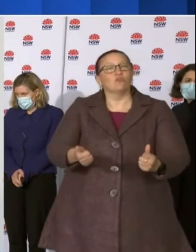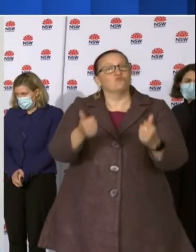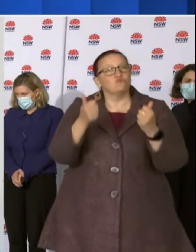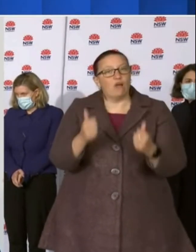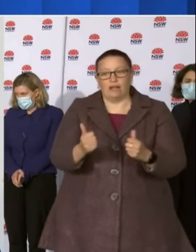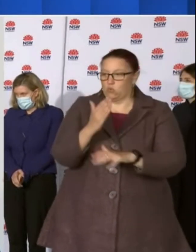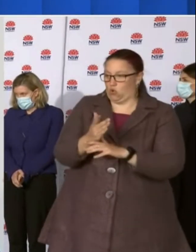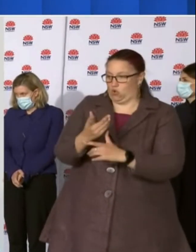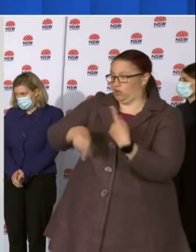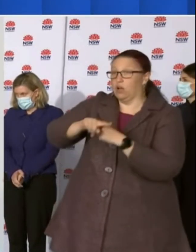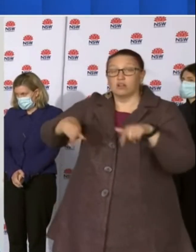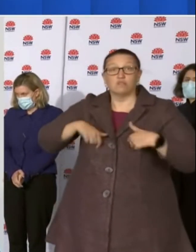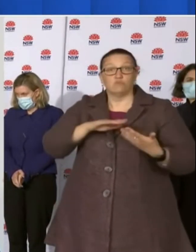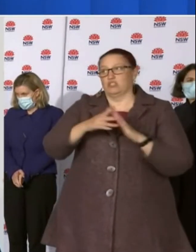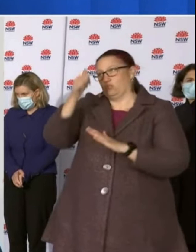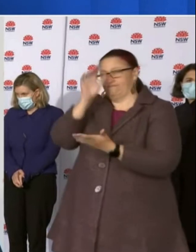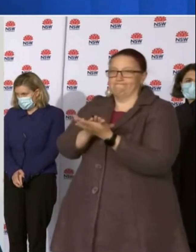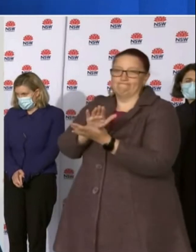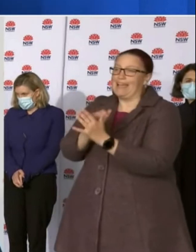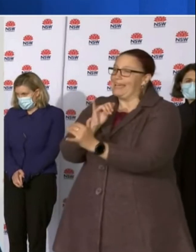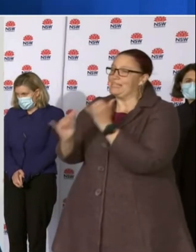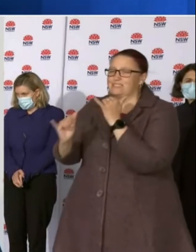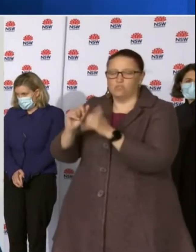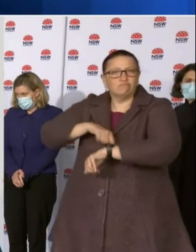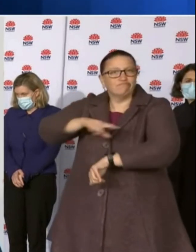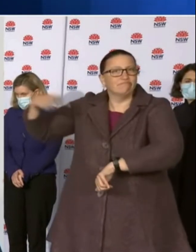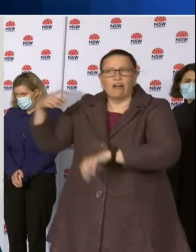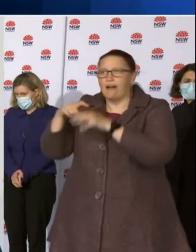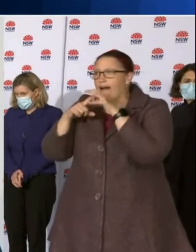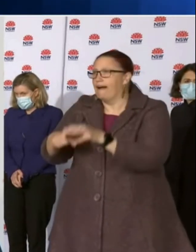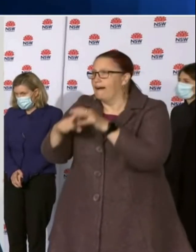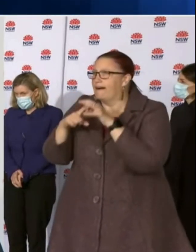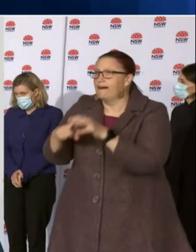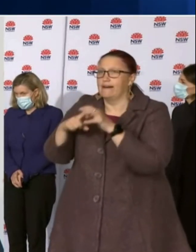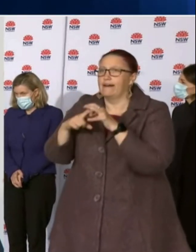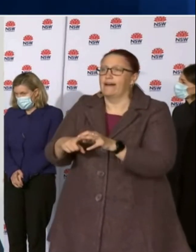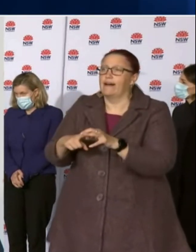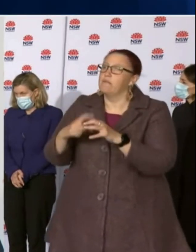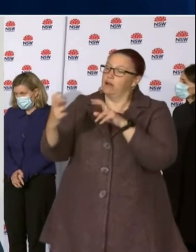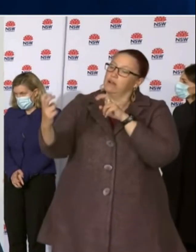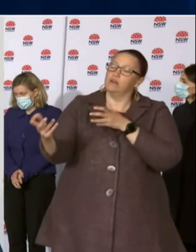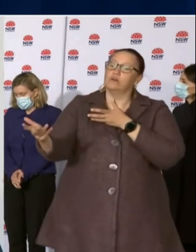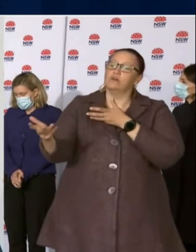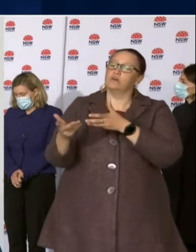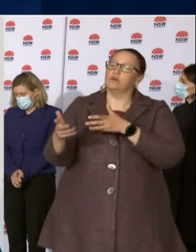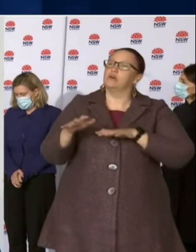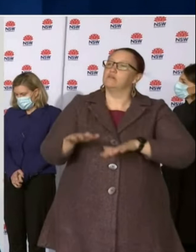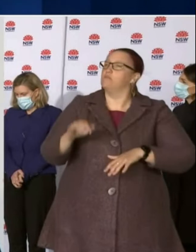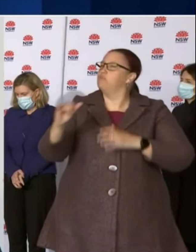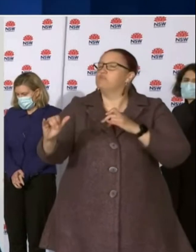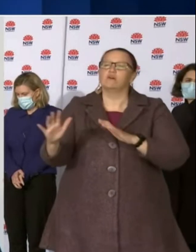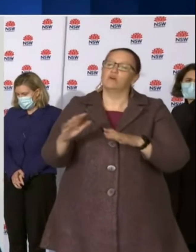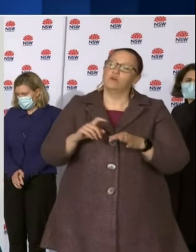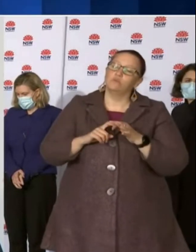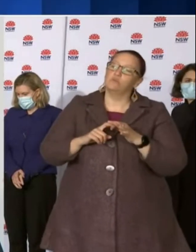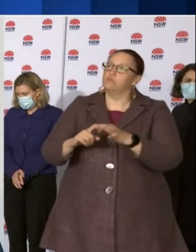that they do, for their sometimes multiple interviews, very calm and considered interviews, and often with people who,